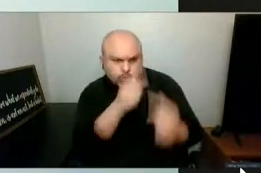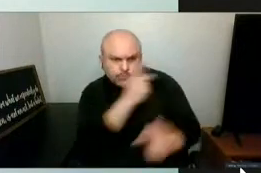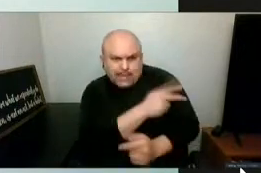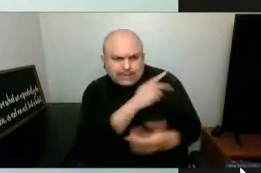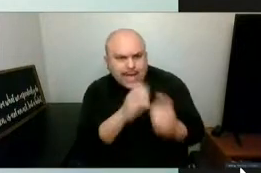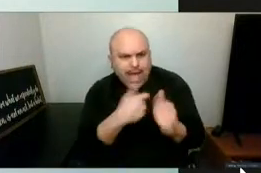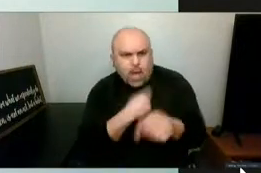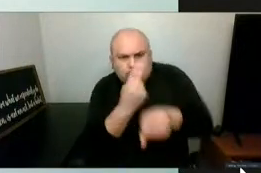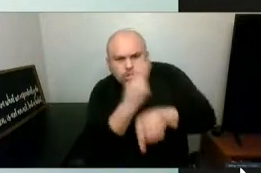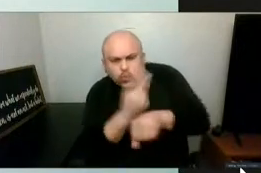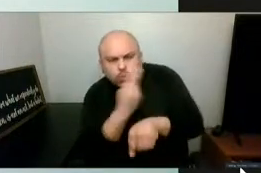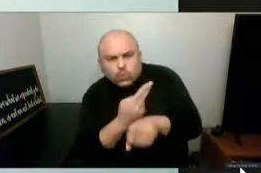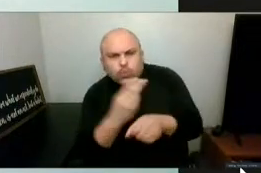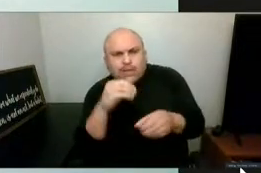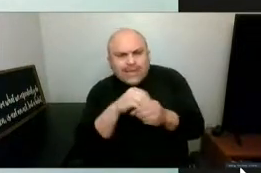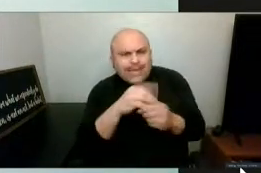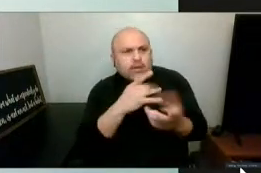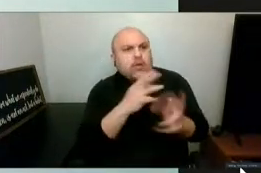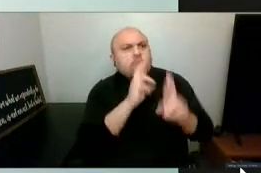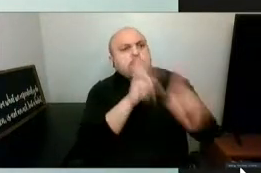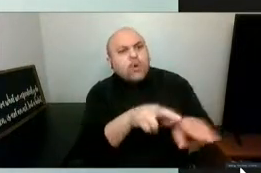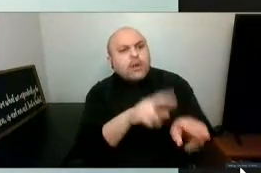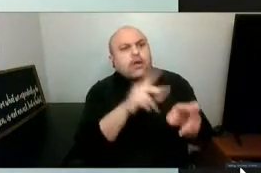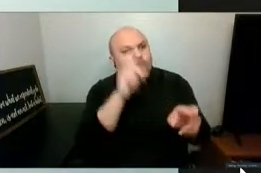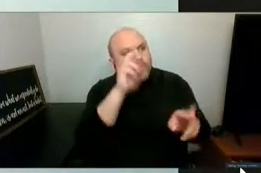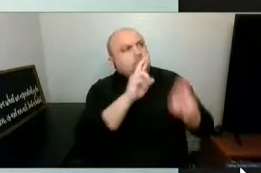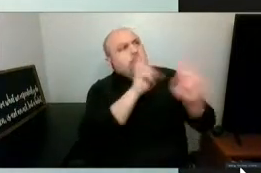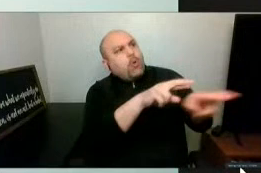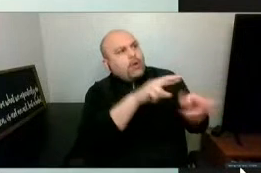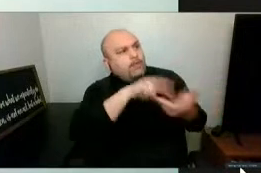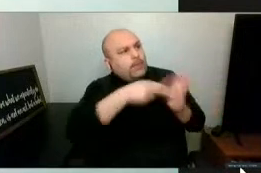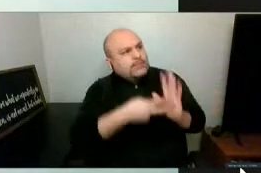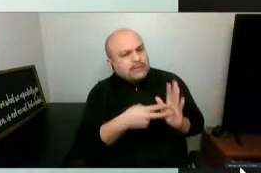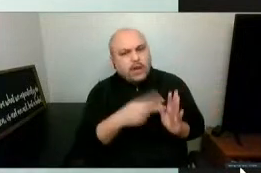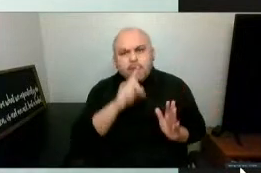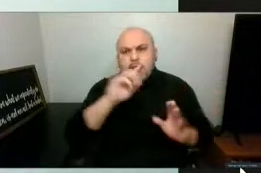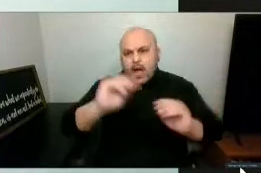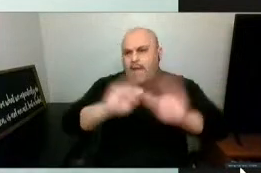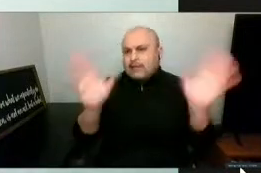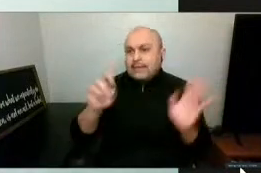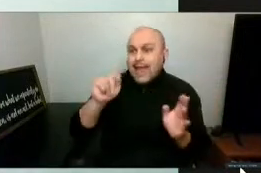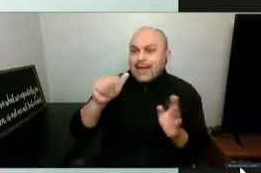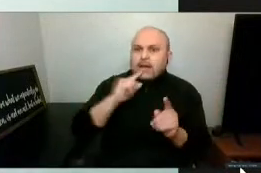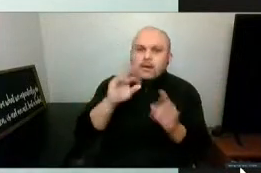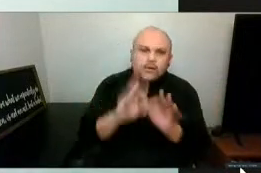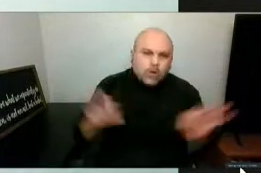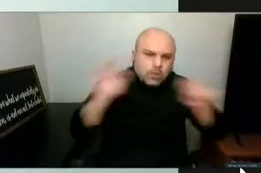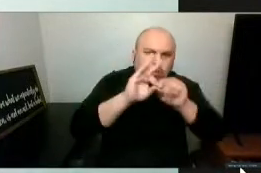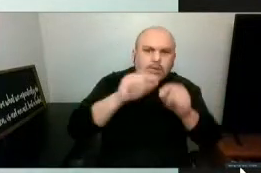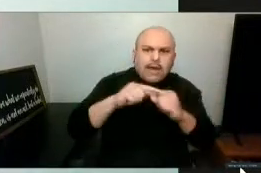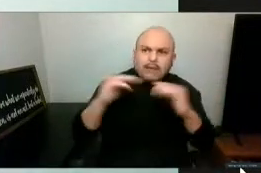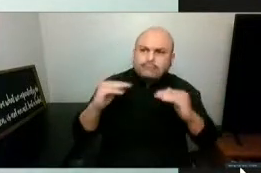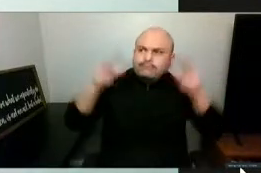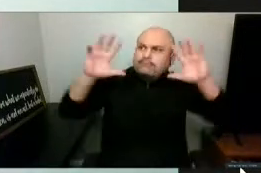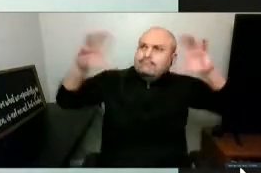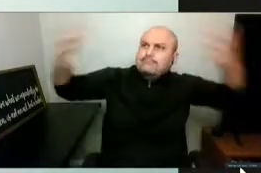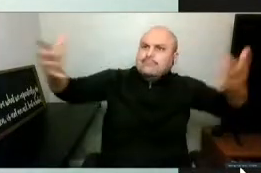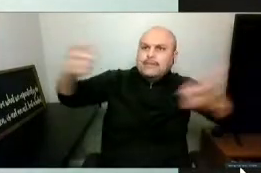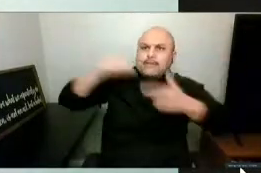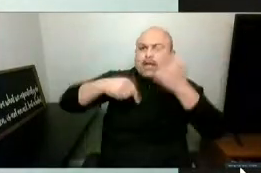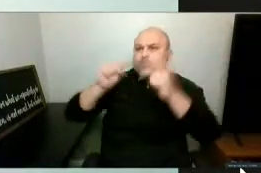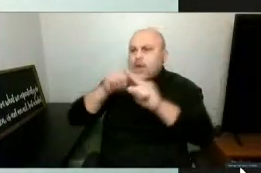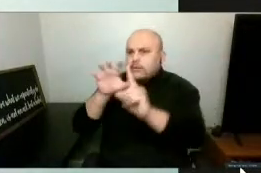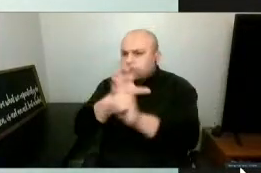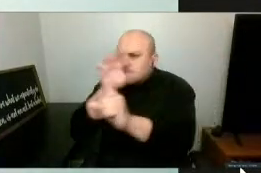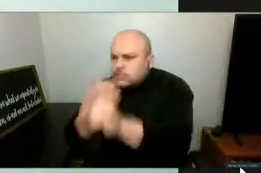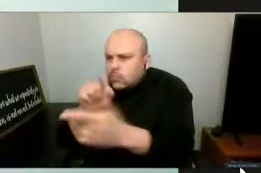in reporting for reporting purposes. Obviously, these data are critical at an aggregate level to target interventions and direct